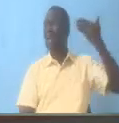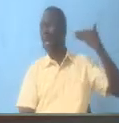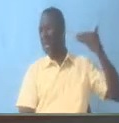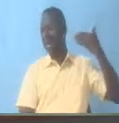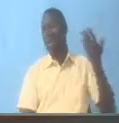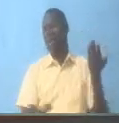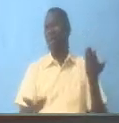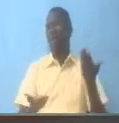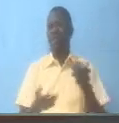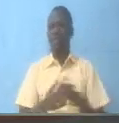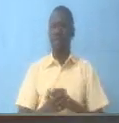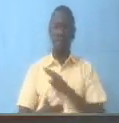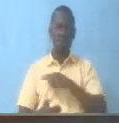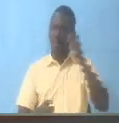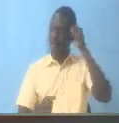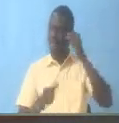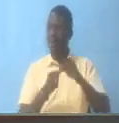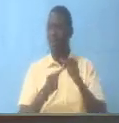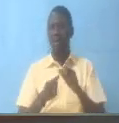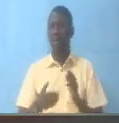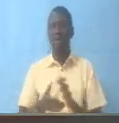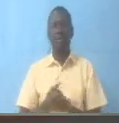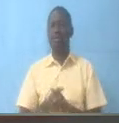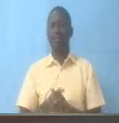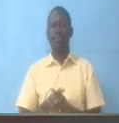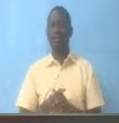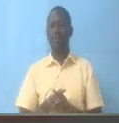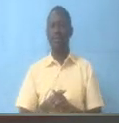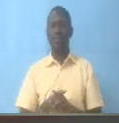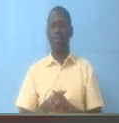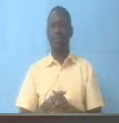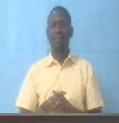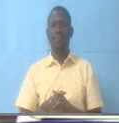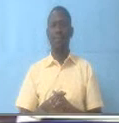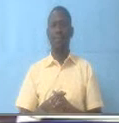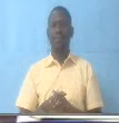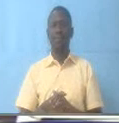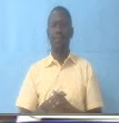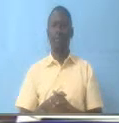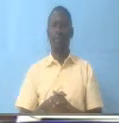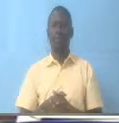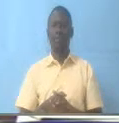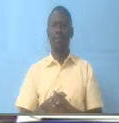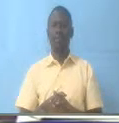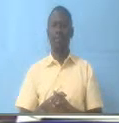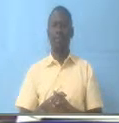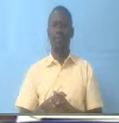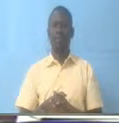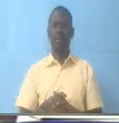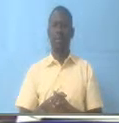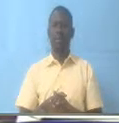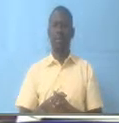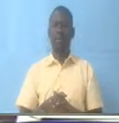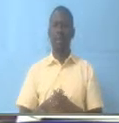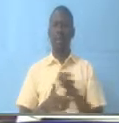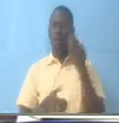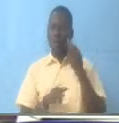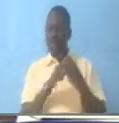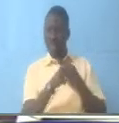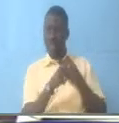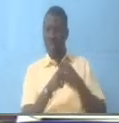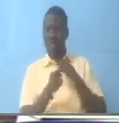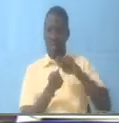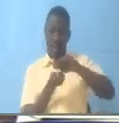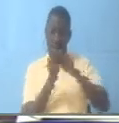nii tëraloon nañ ko pour doxal ko depuis atum 1981. When this particular amendment was taken before